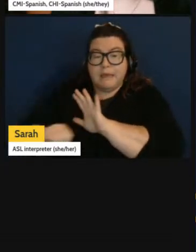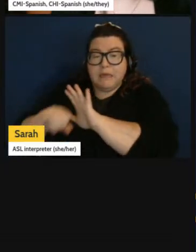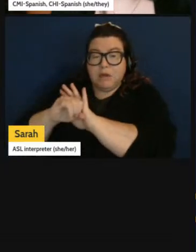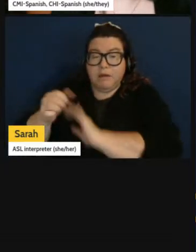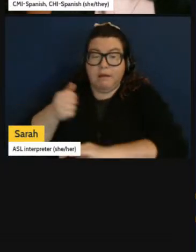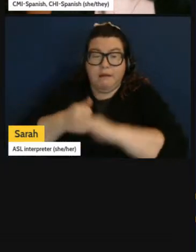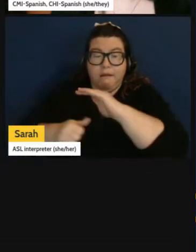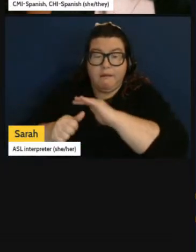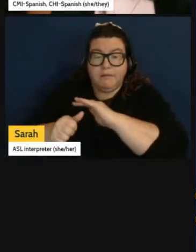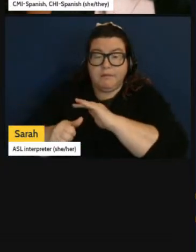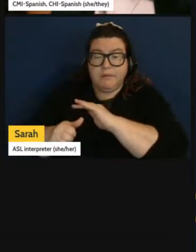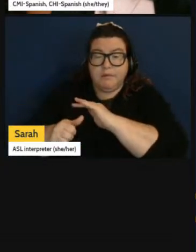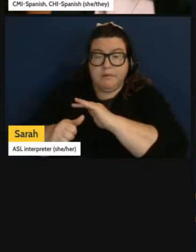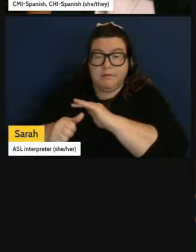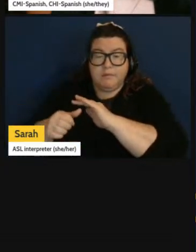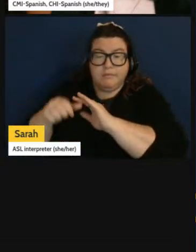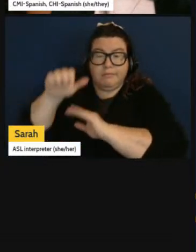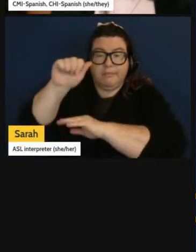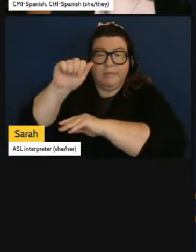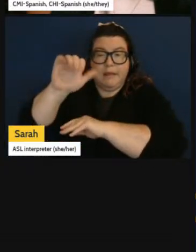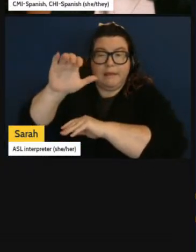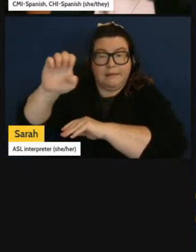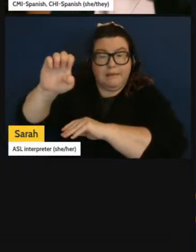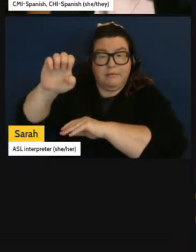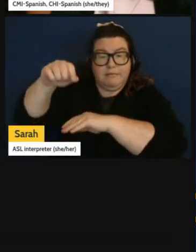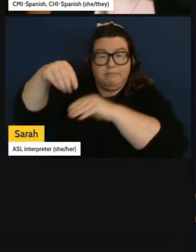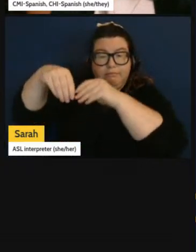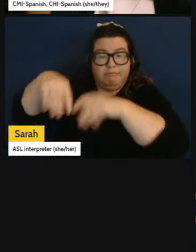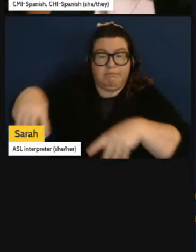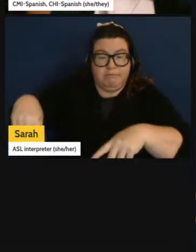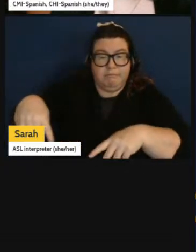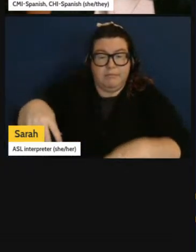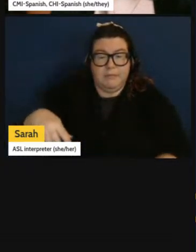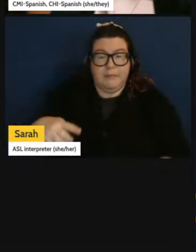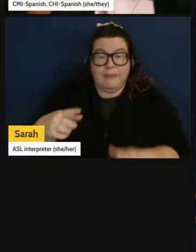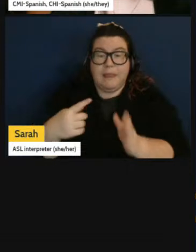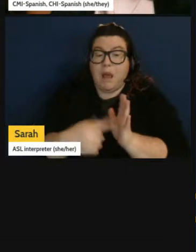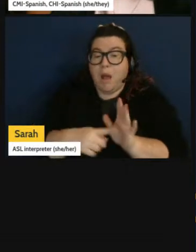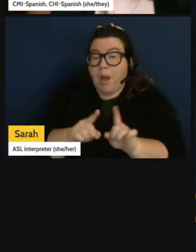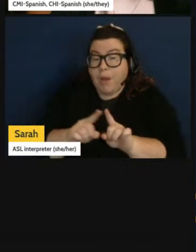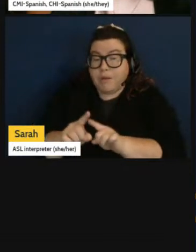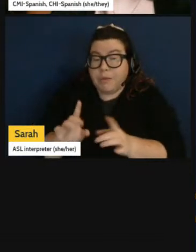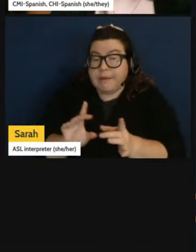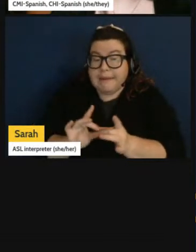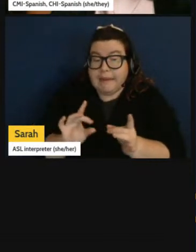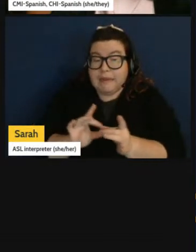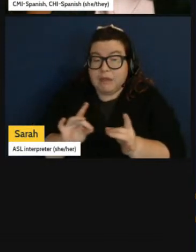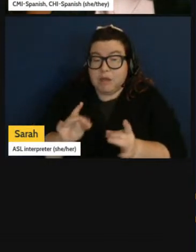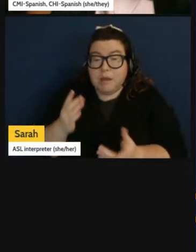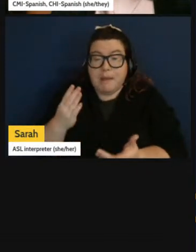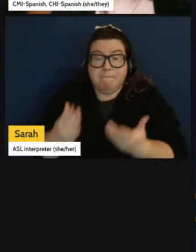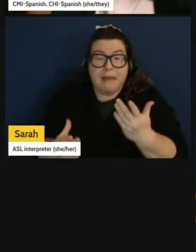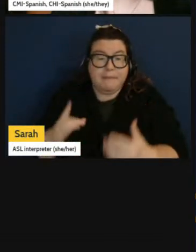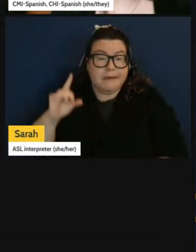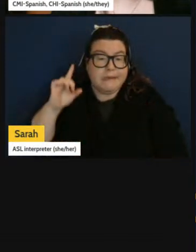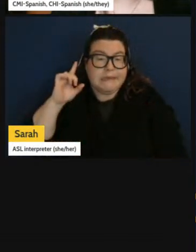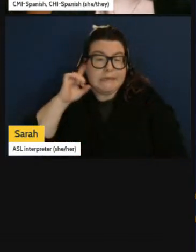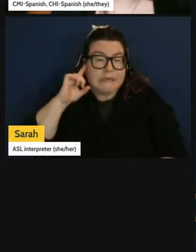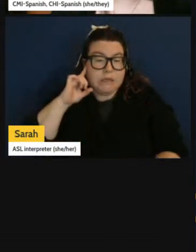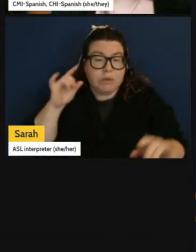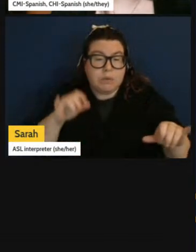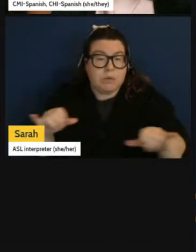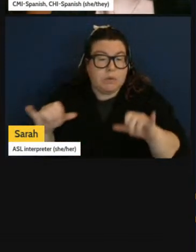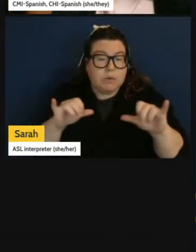this umbrella of asexual. I will also say that you might hear sometimes people who